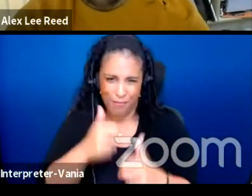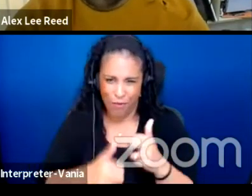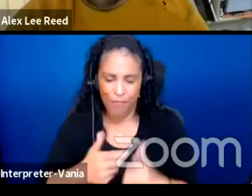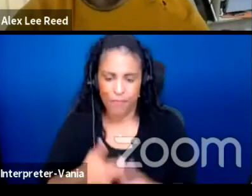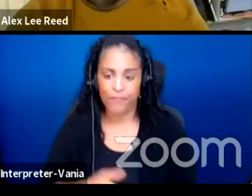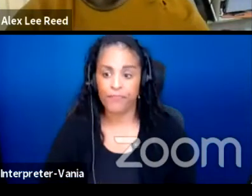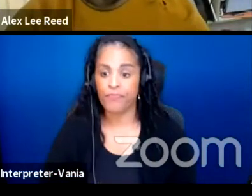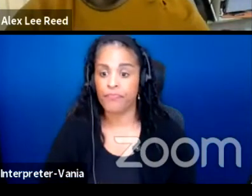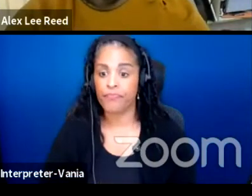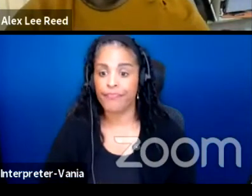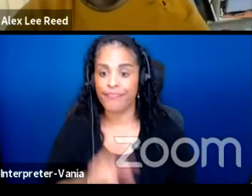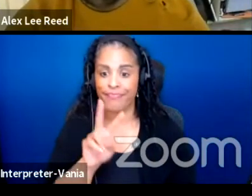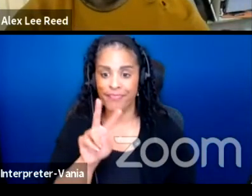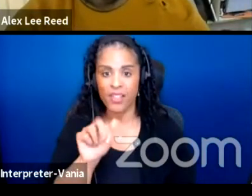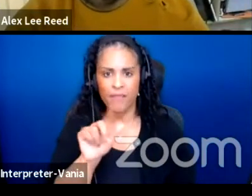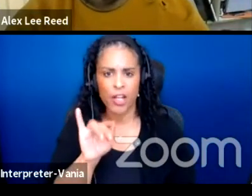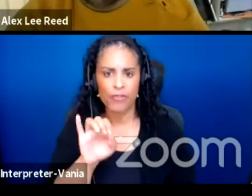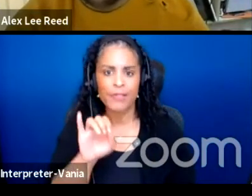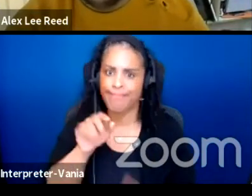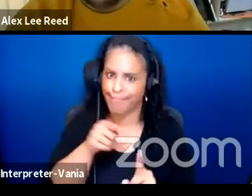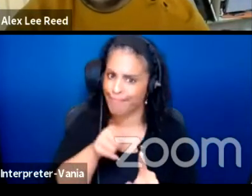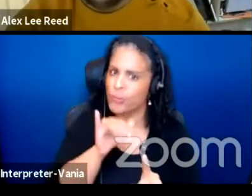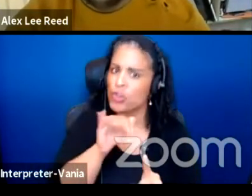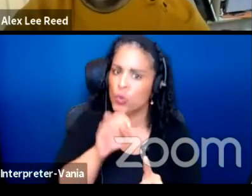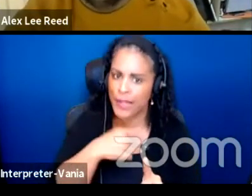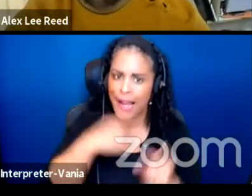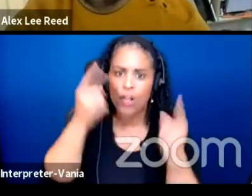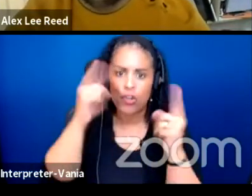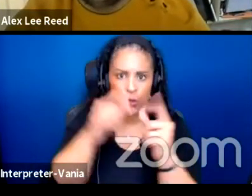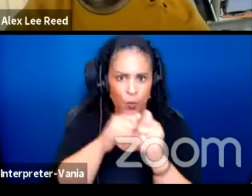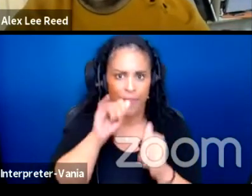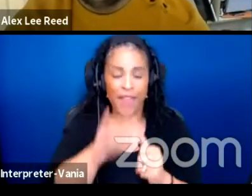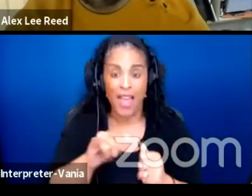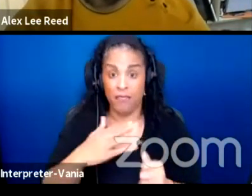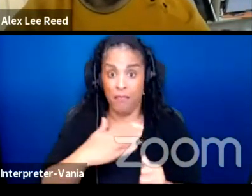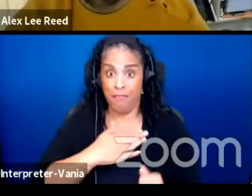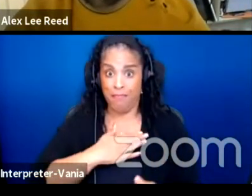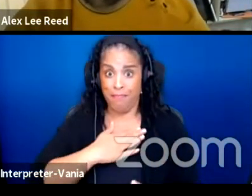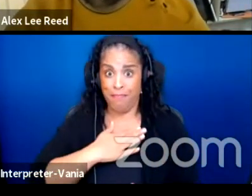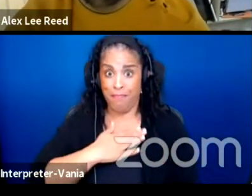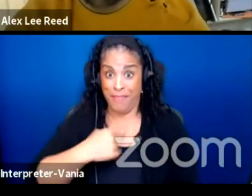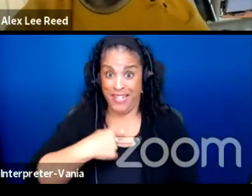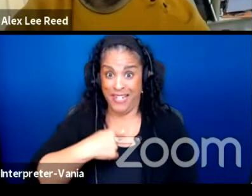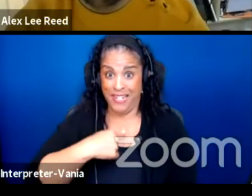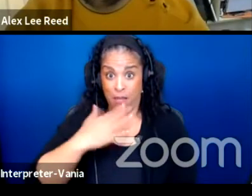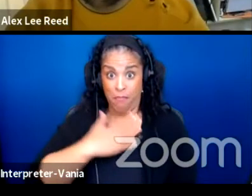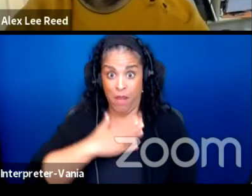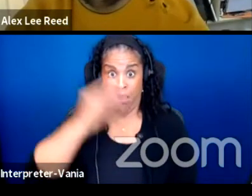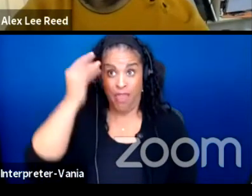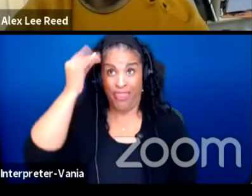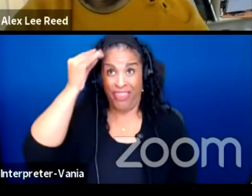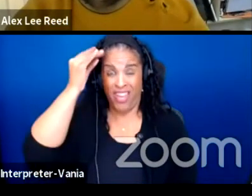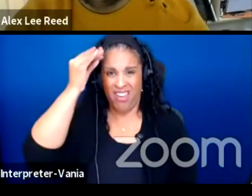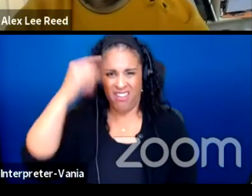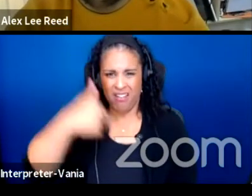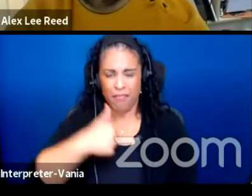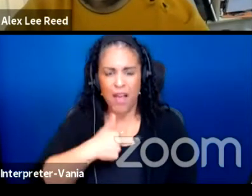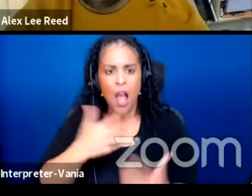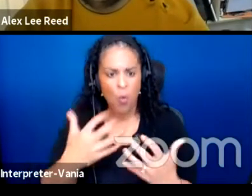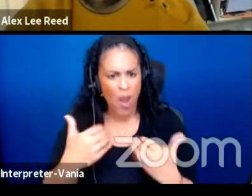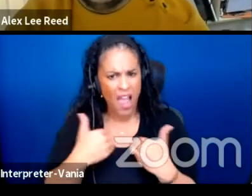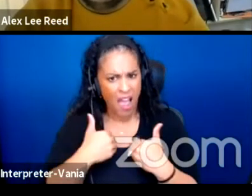Yeah, Julie, I agree 100%. And I guess in my brain, I want to have our own